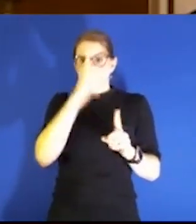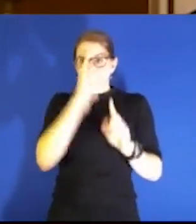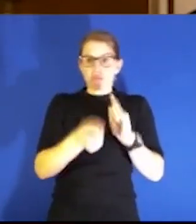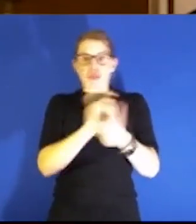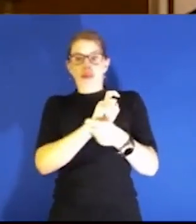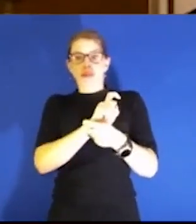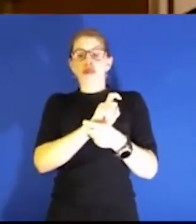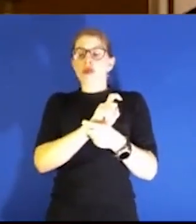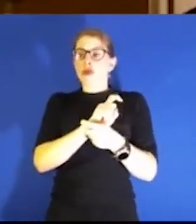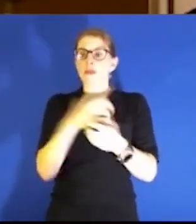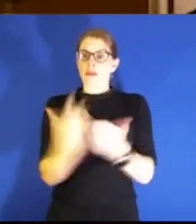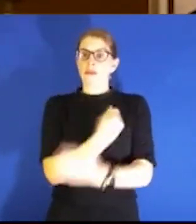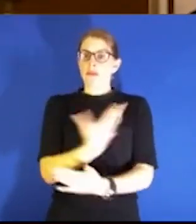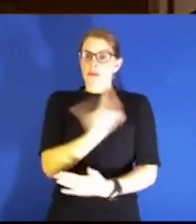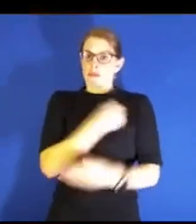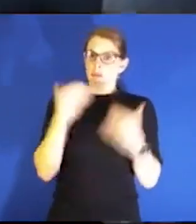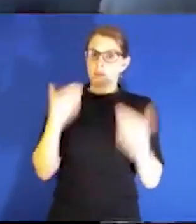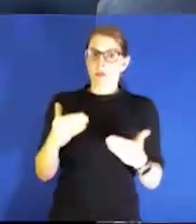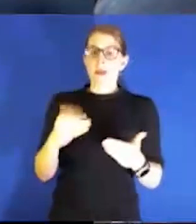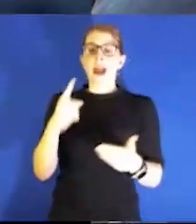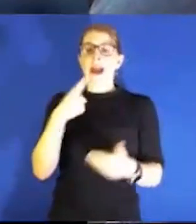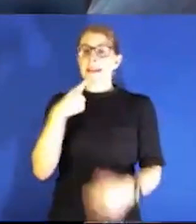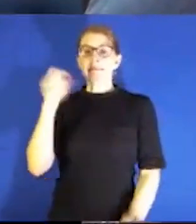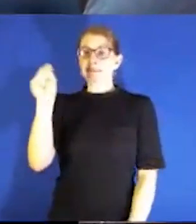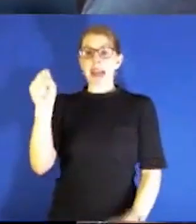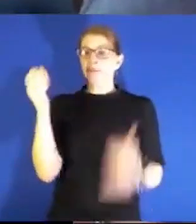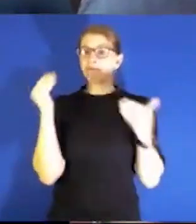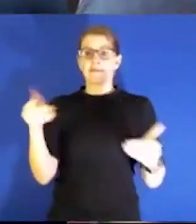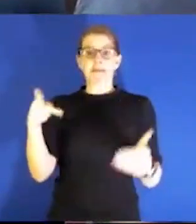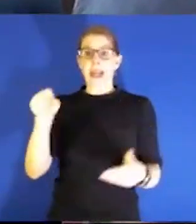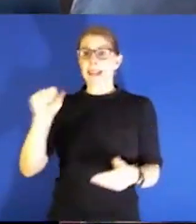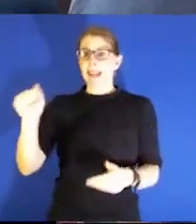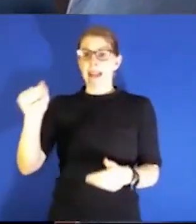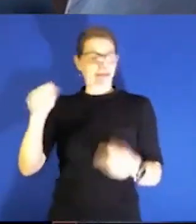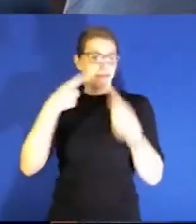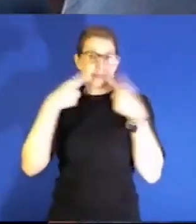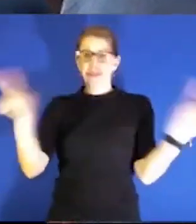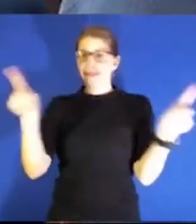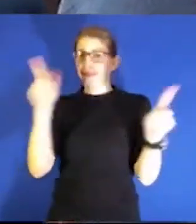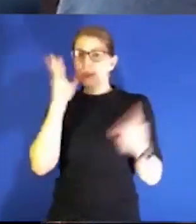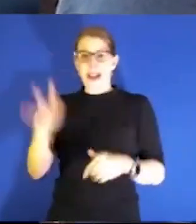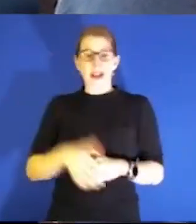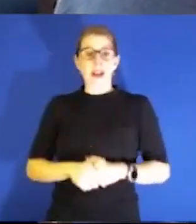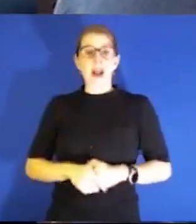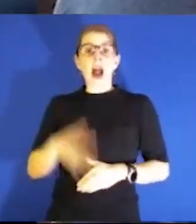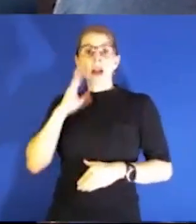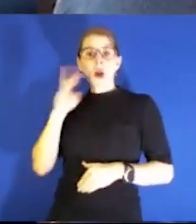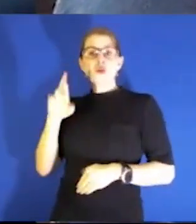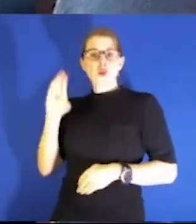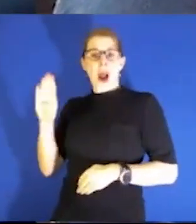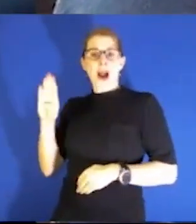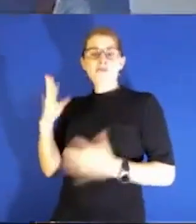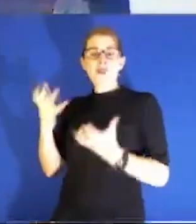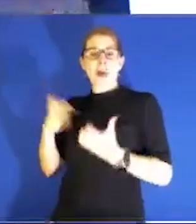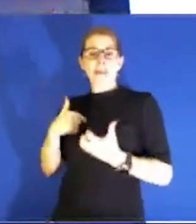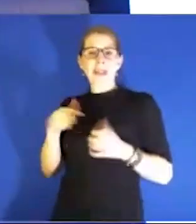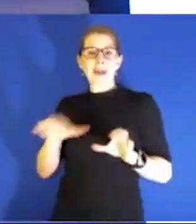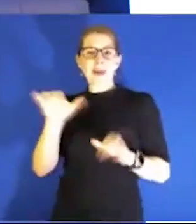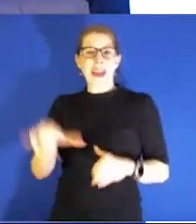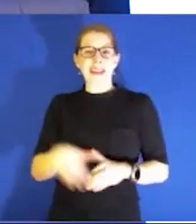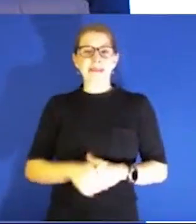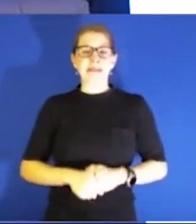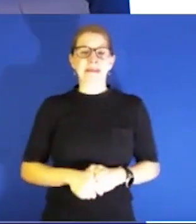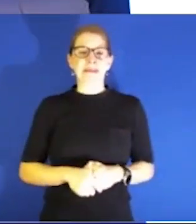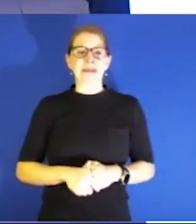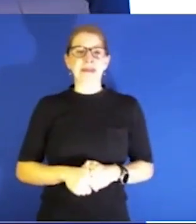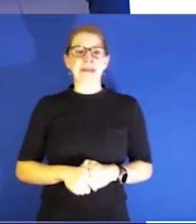getting vaccinated, I said, yeah, I will. I know that Rob would want me to do that. And